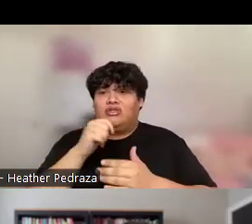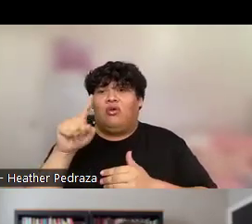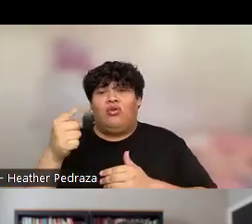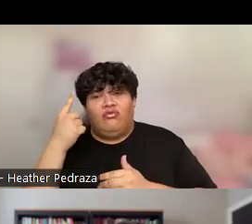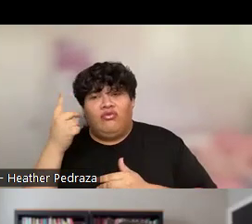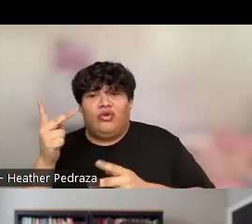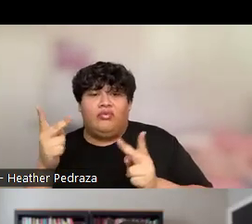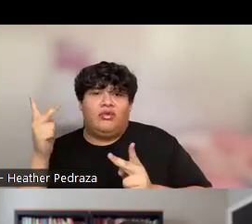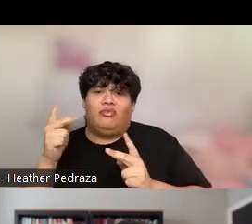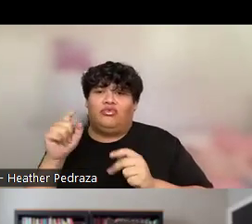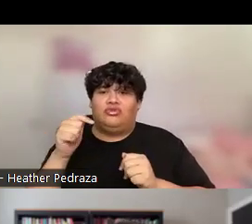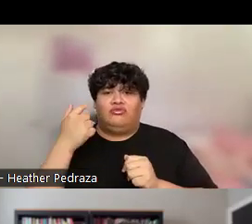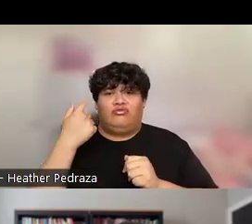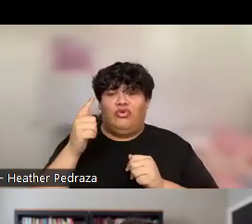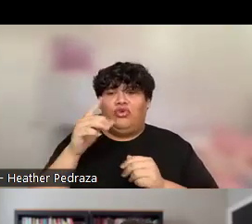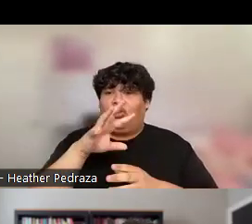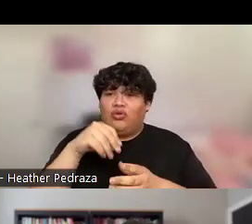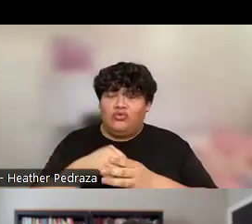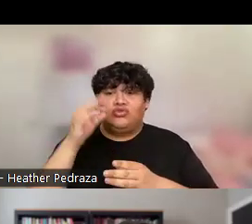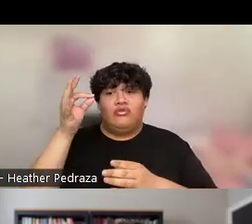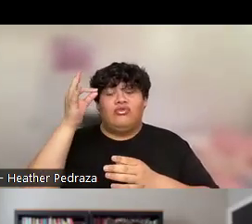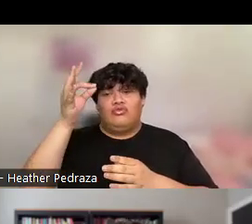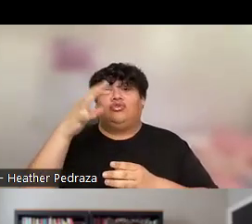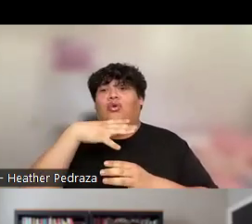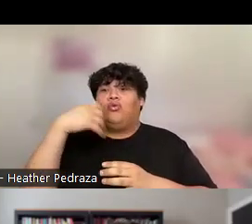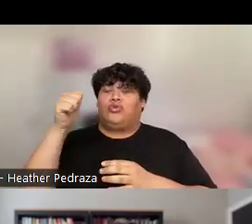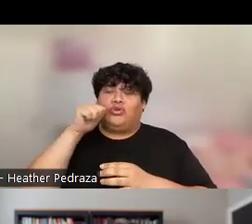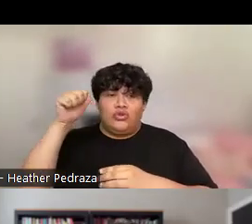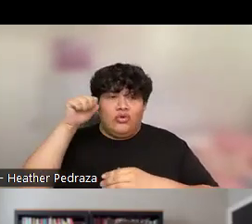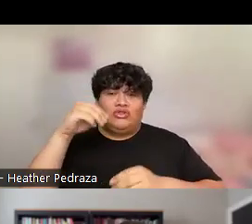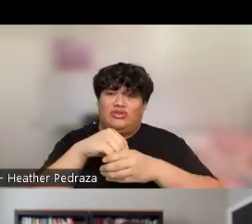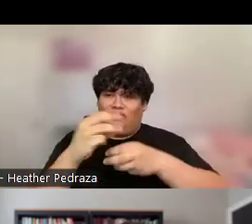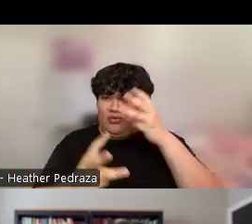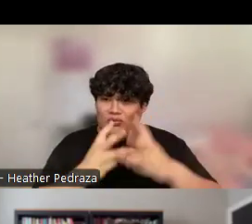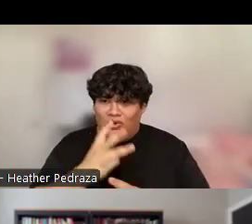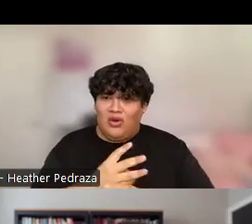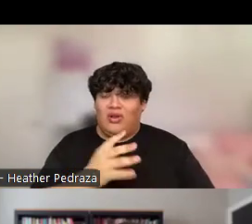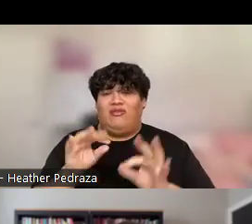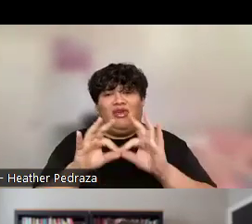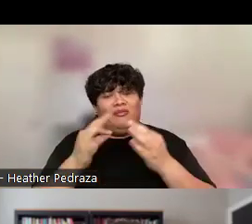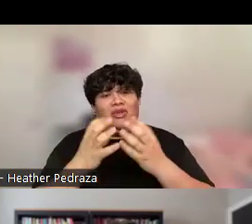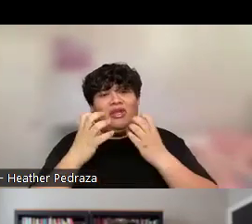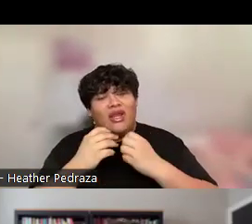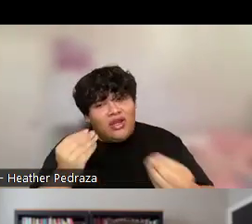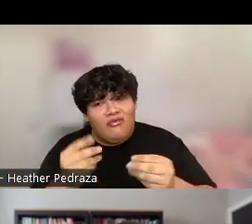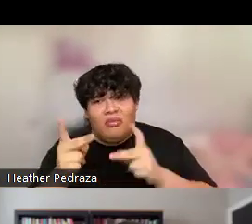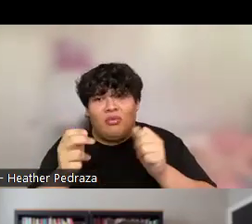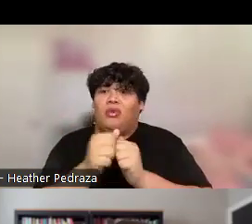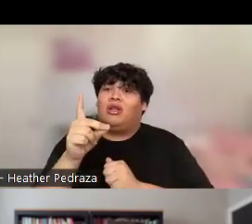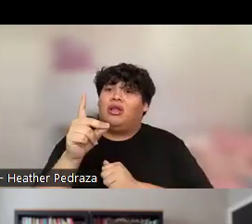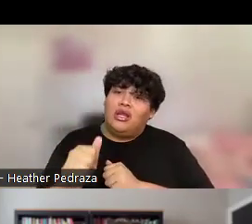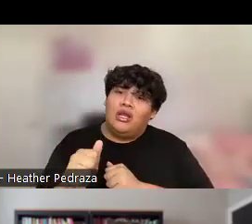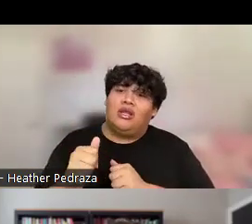older adults. It includes, the future older adults of the world, and family caregivers, people with disabilities, the direct